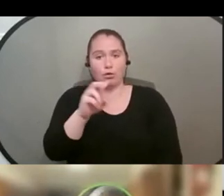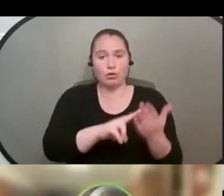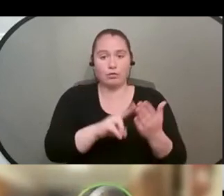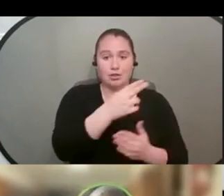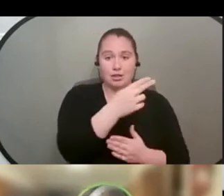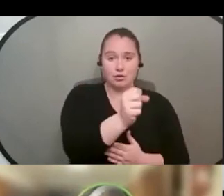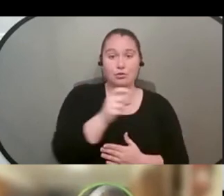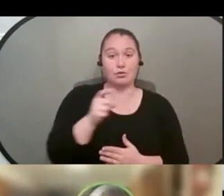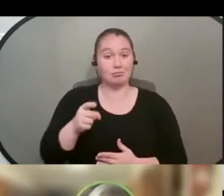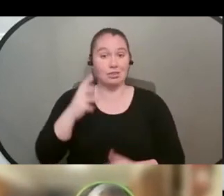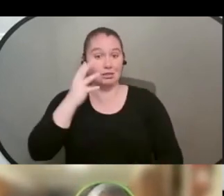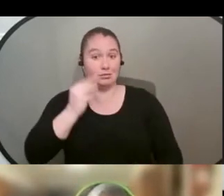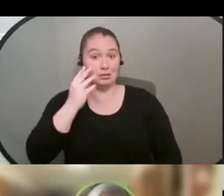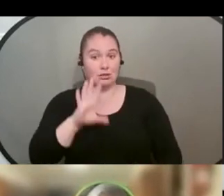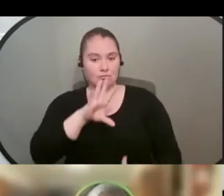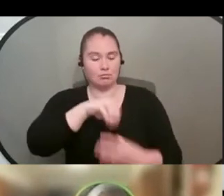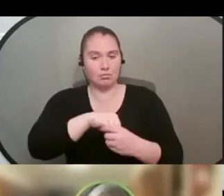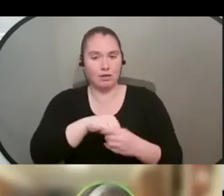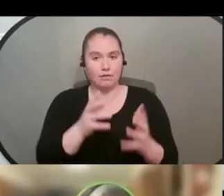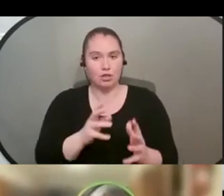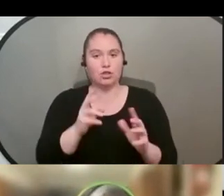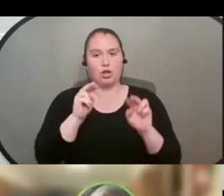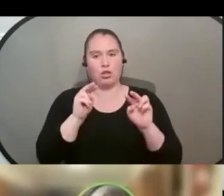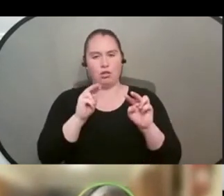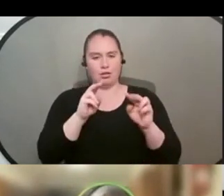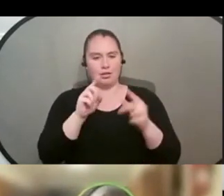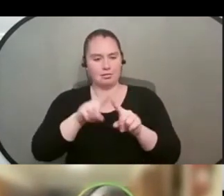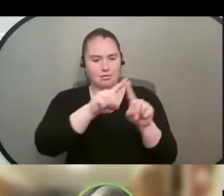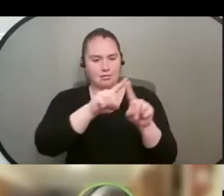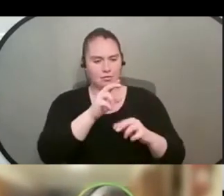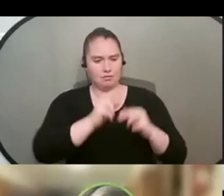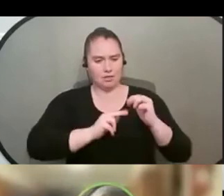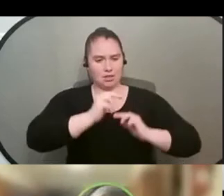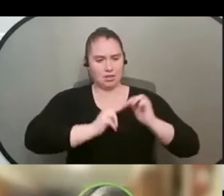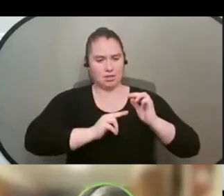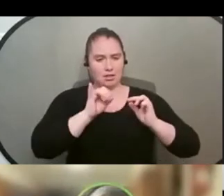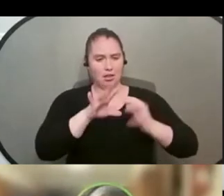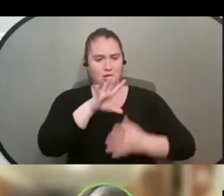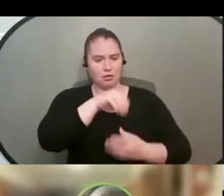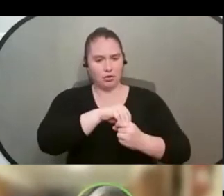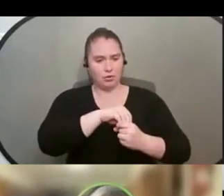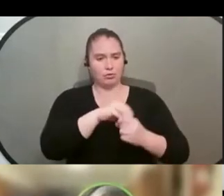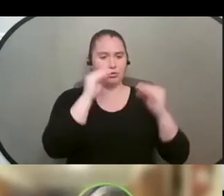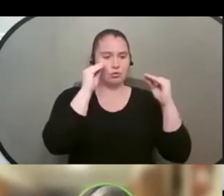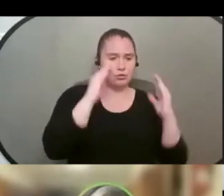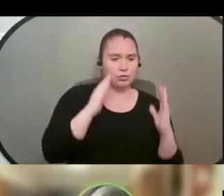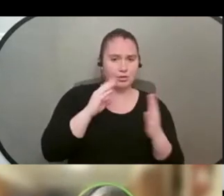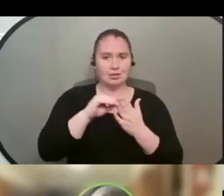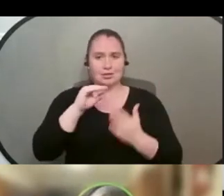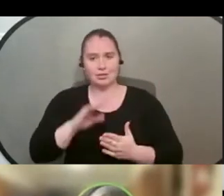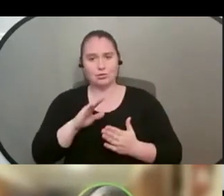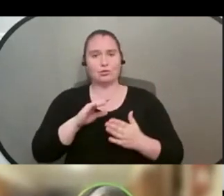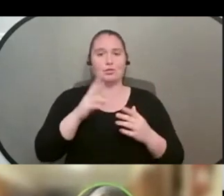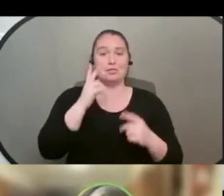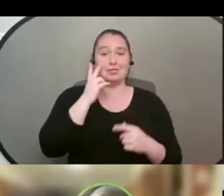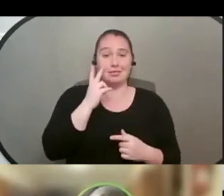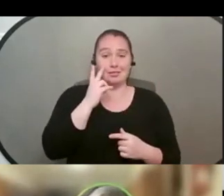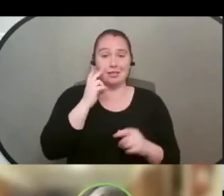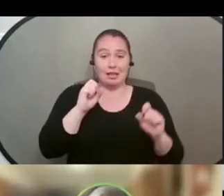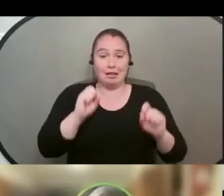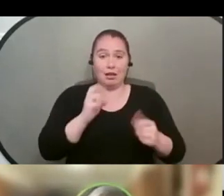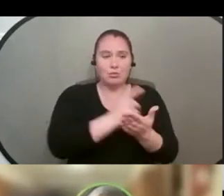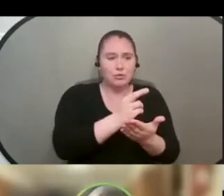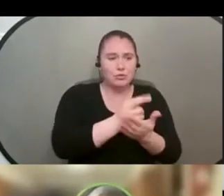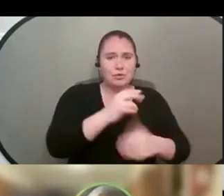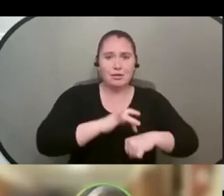bond, about the opportunity as you look at those facilities that it really creates for the students and the teachers that they wouldn't have had if they had